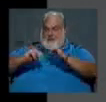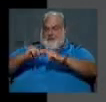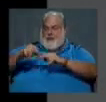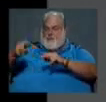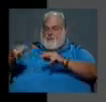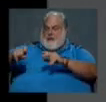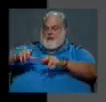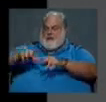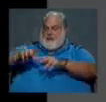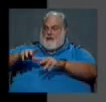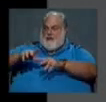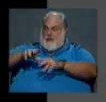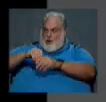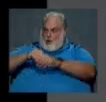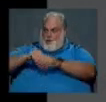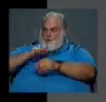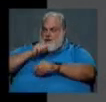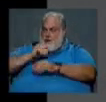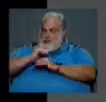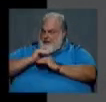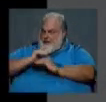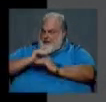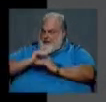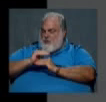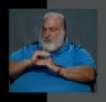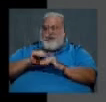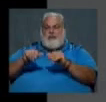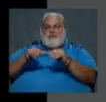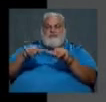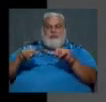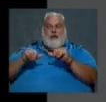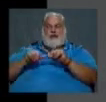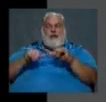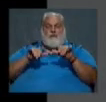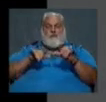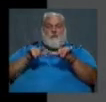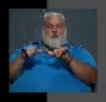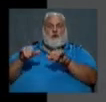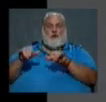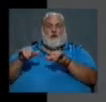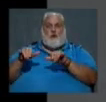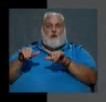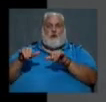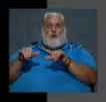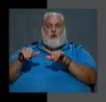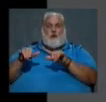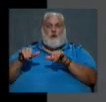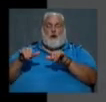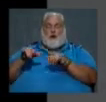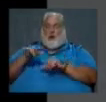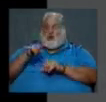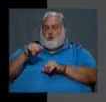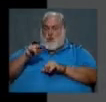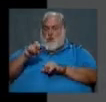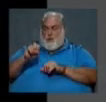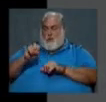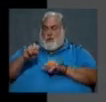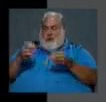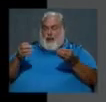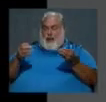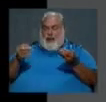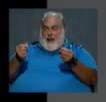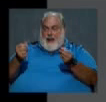not limited to, the spacing of existing similar facilities, the existing zoning and land use